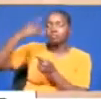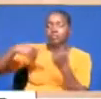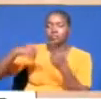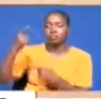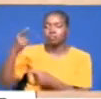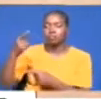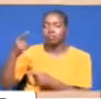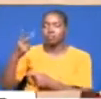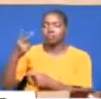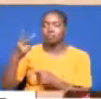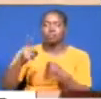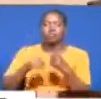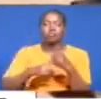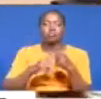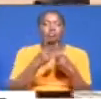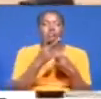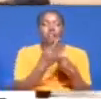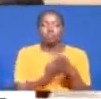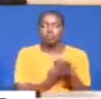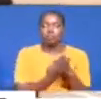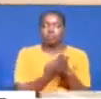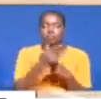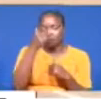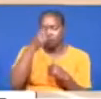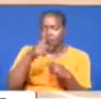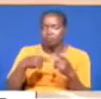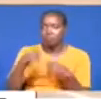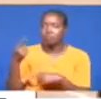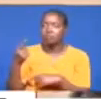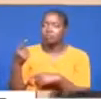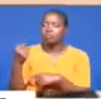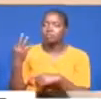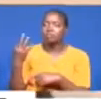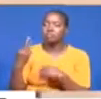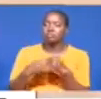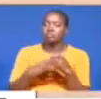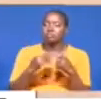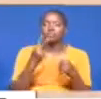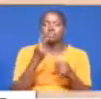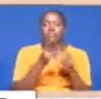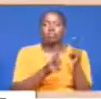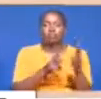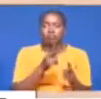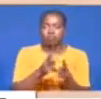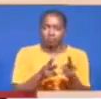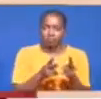26-24, while Thika defeated Boomerang 38-22.